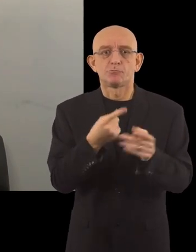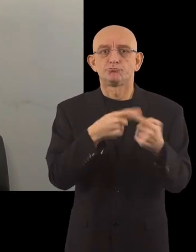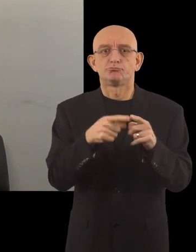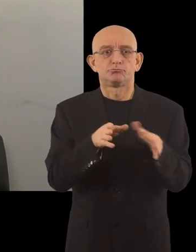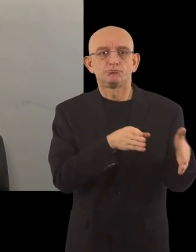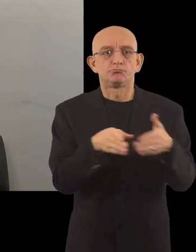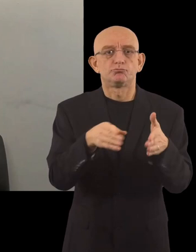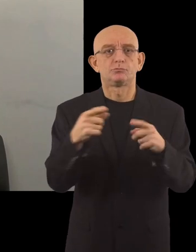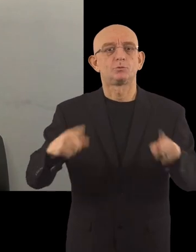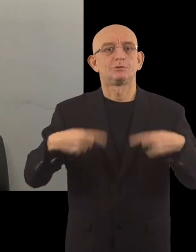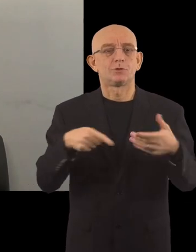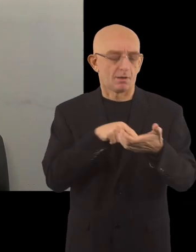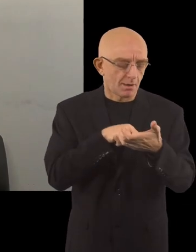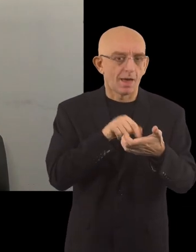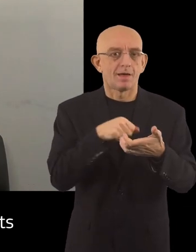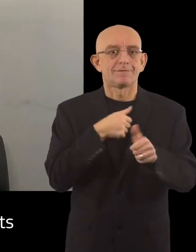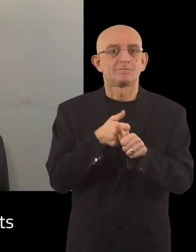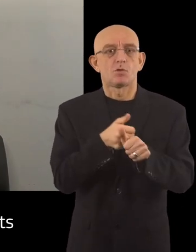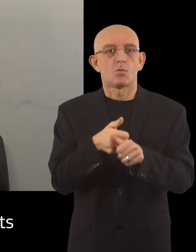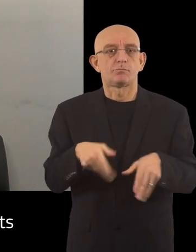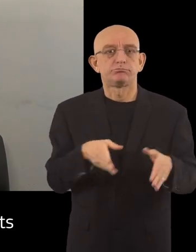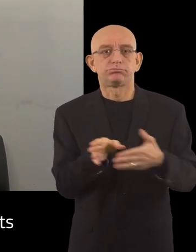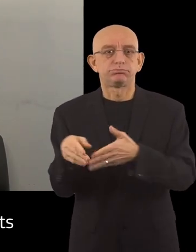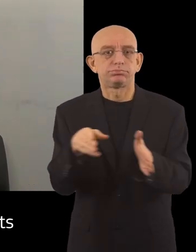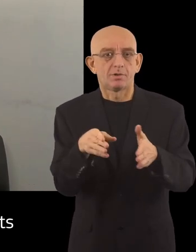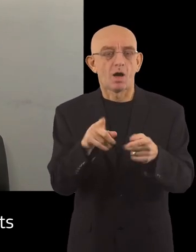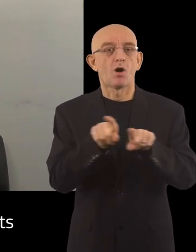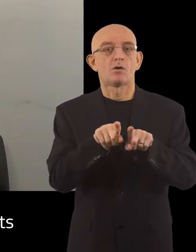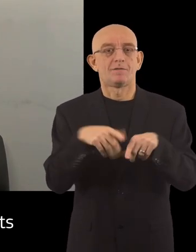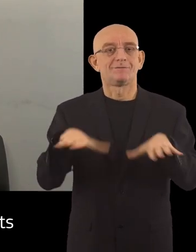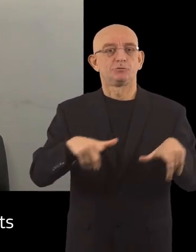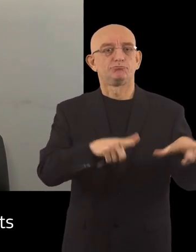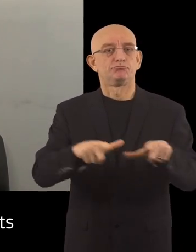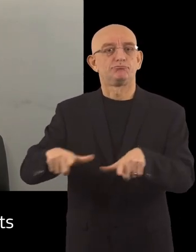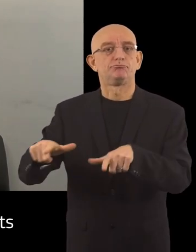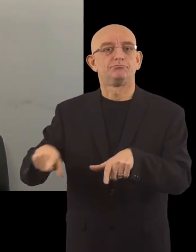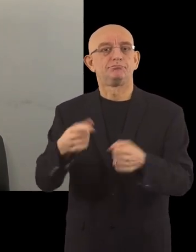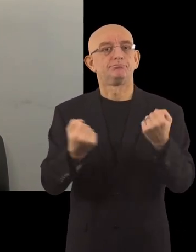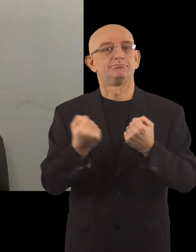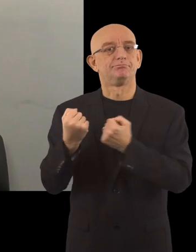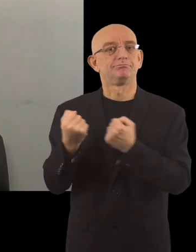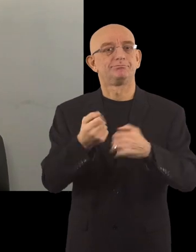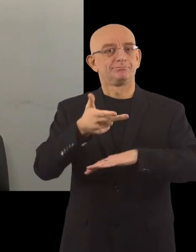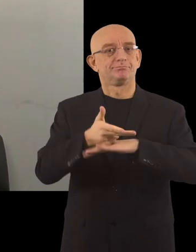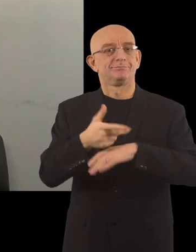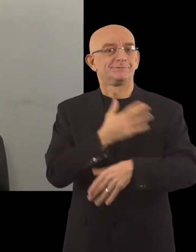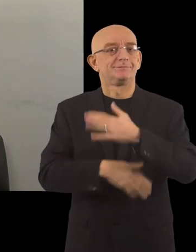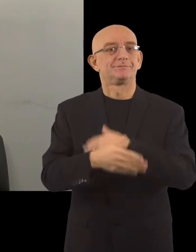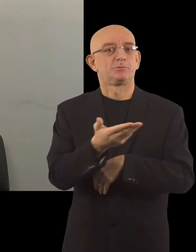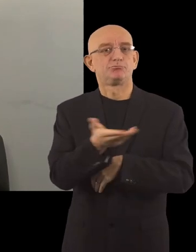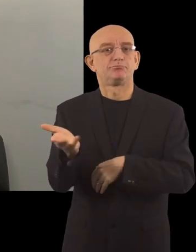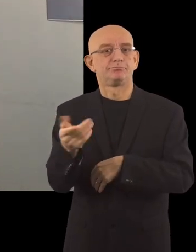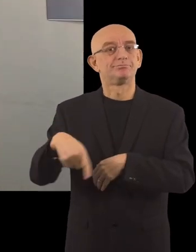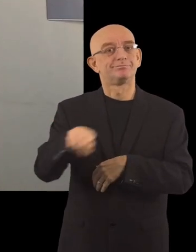road paths for wheelchairs and create dedicated painting parking lots for cars of disabled